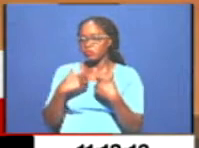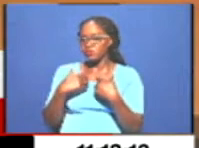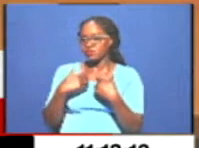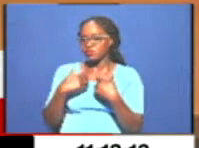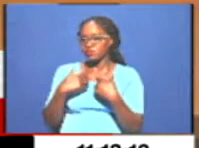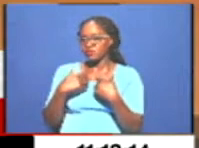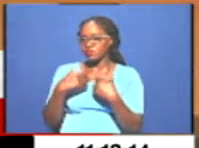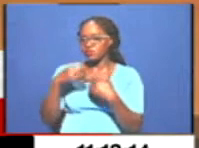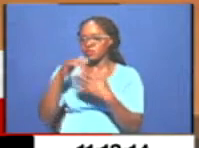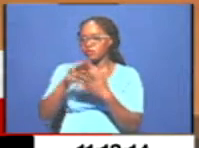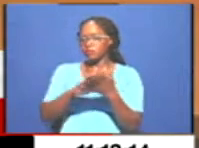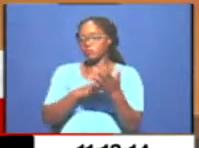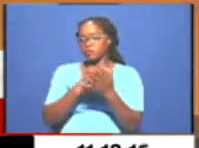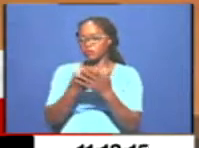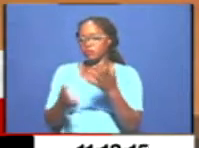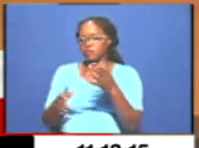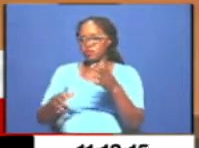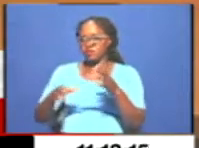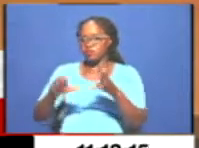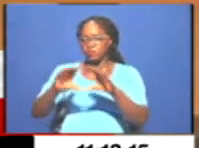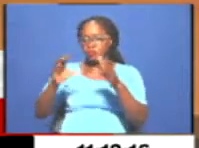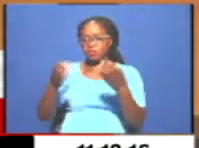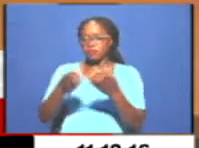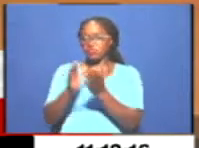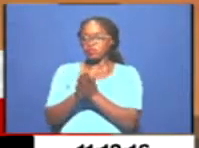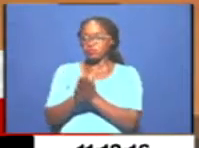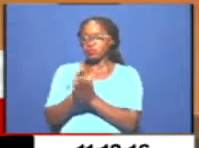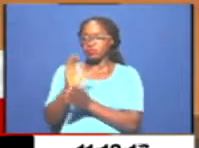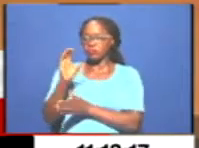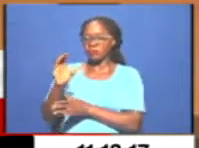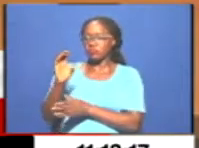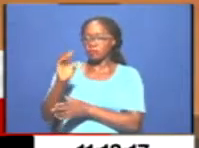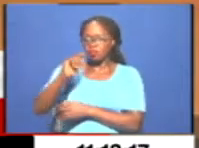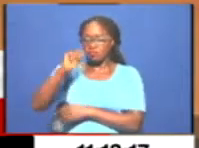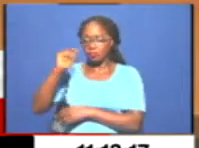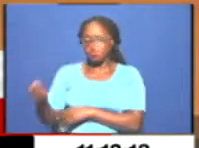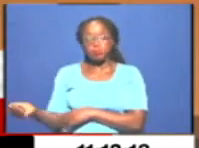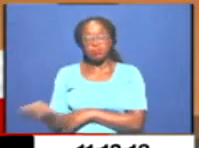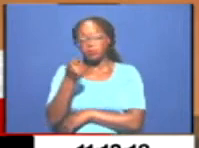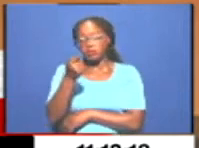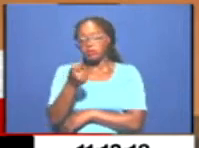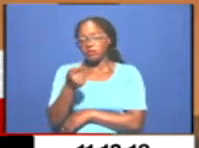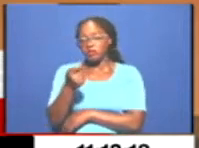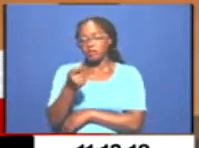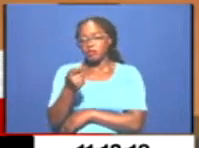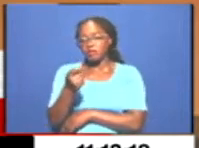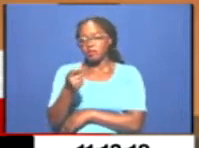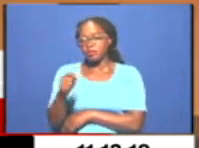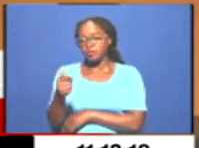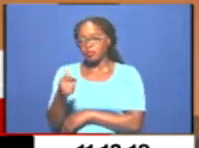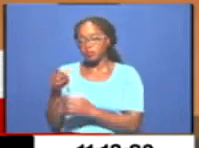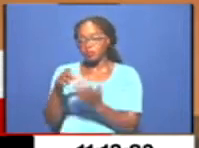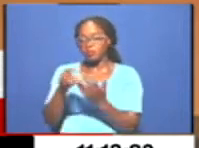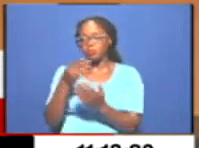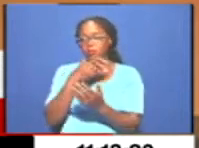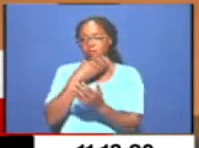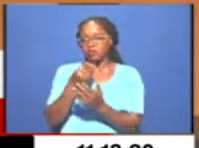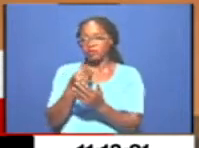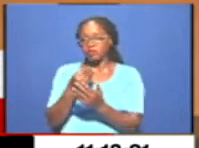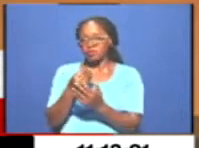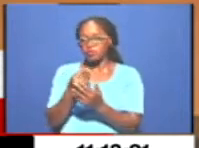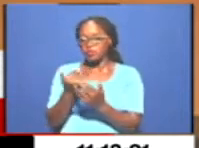are women. All the others are dominated by men. There are very few women within the executive committees of the